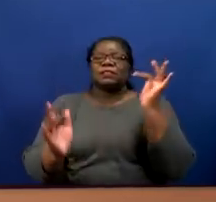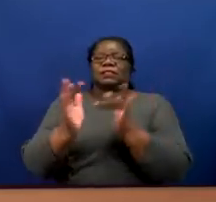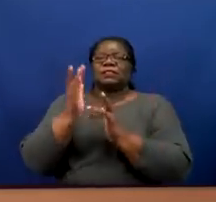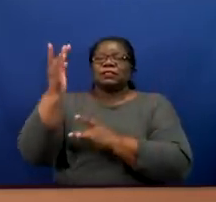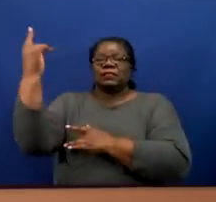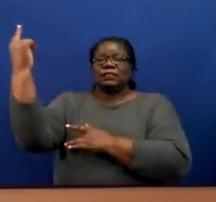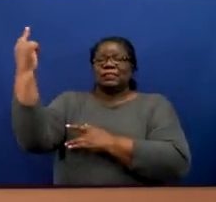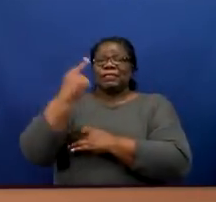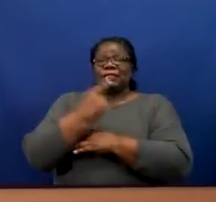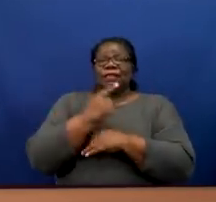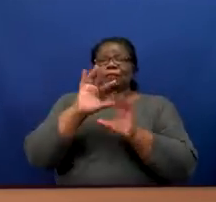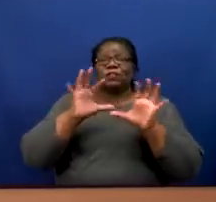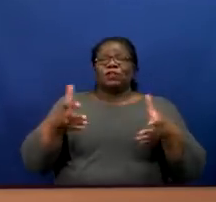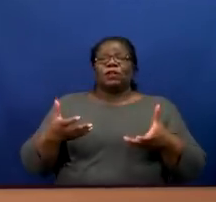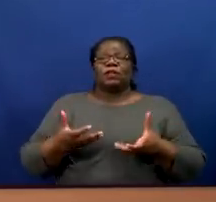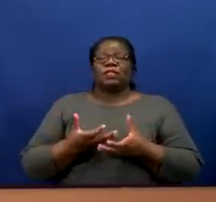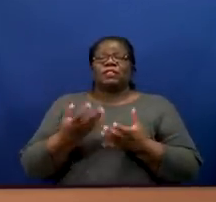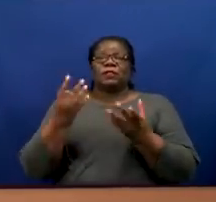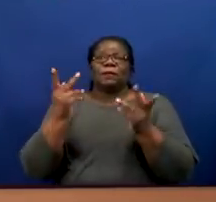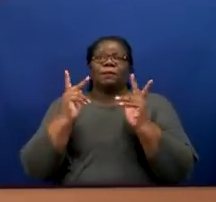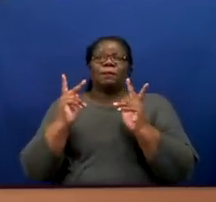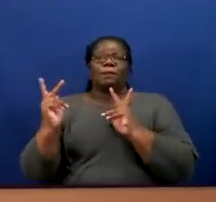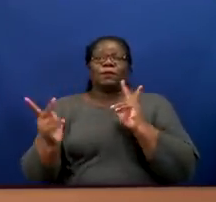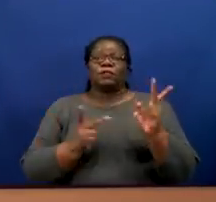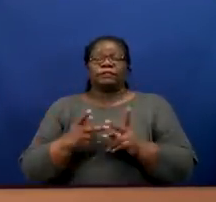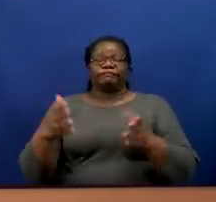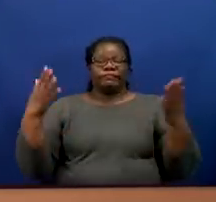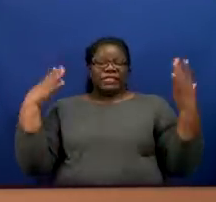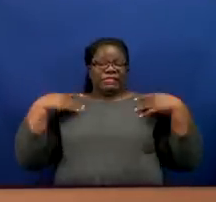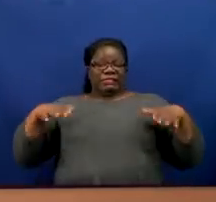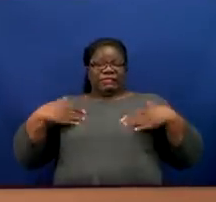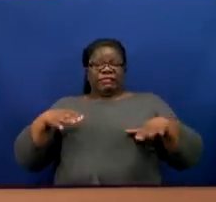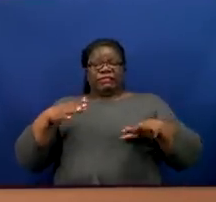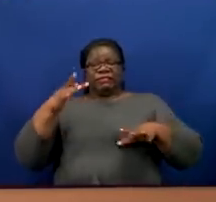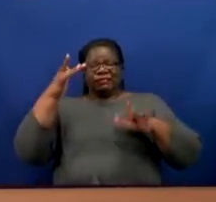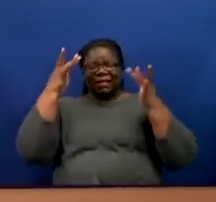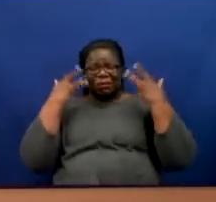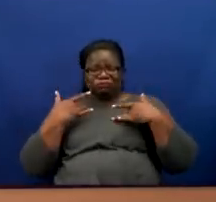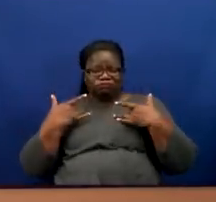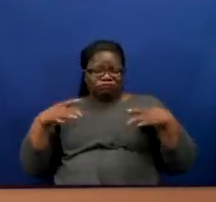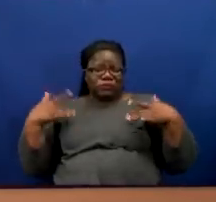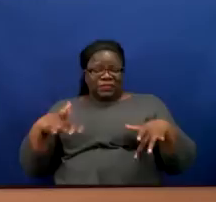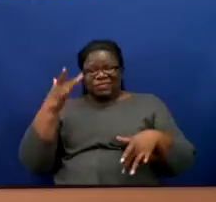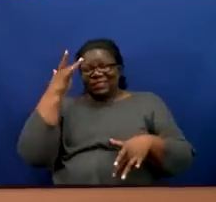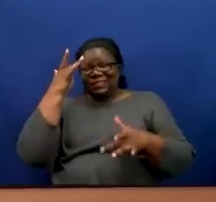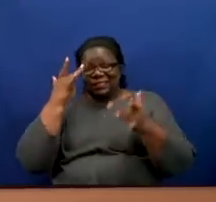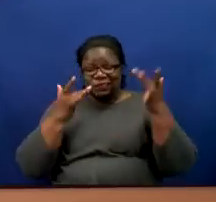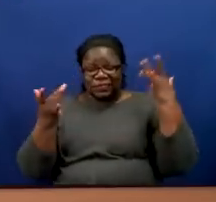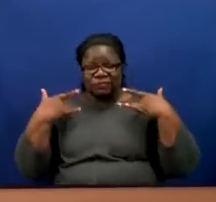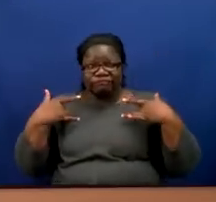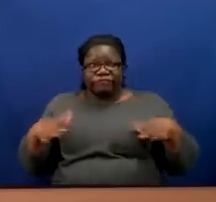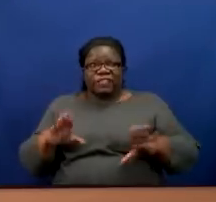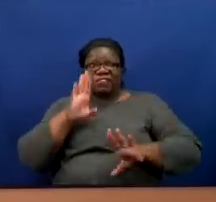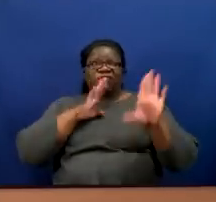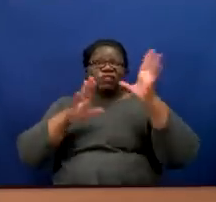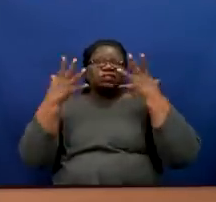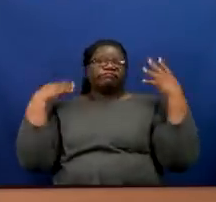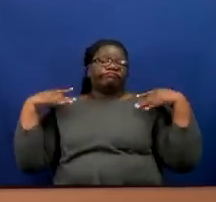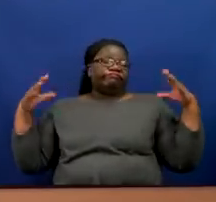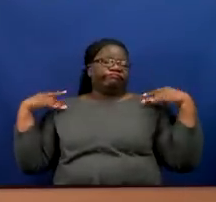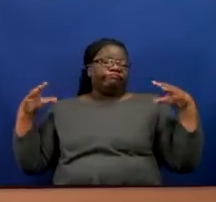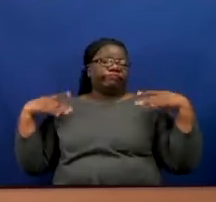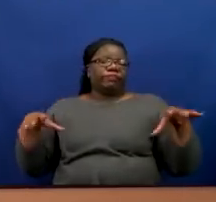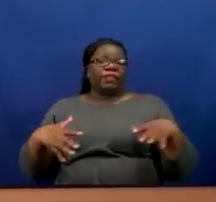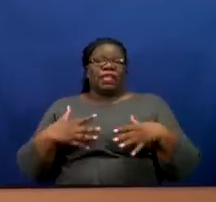your world. And somebody in here ought to just shake off the depression, shake off the gloom, shake off the frustration, shake off